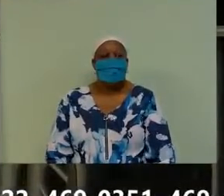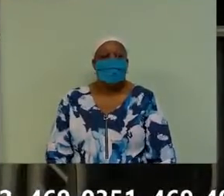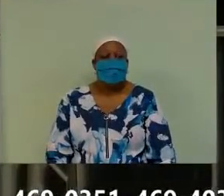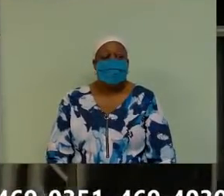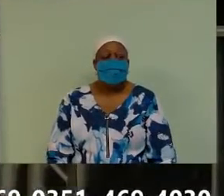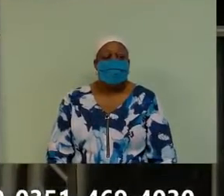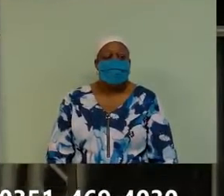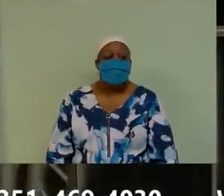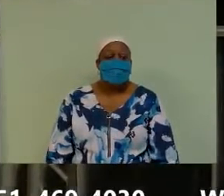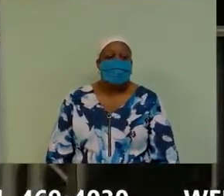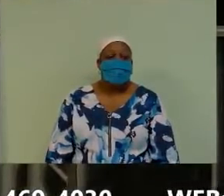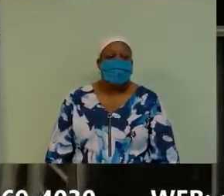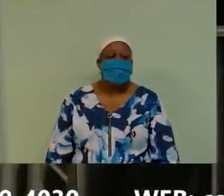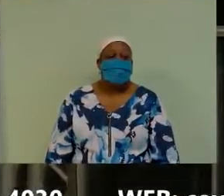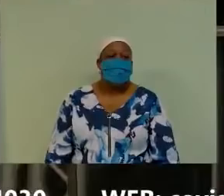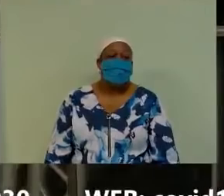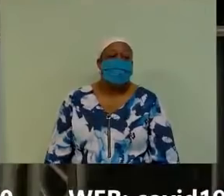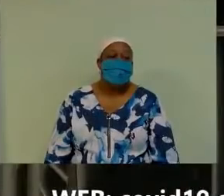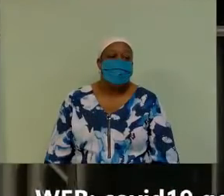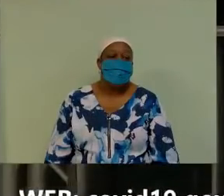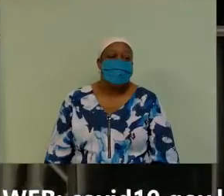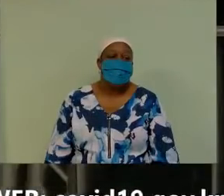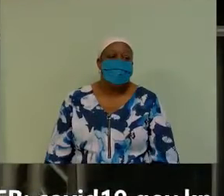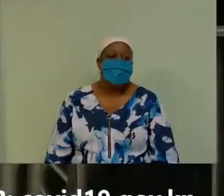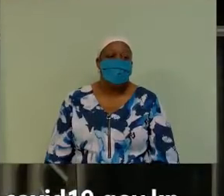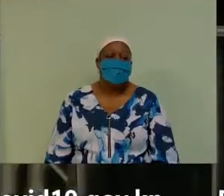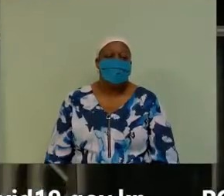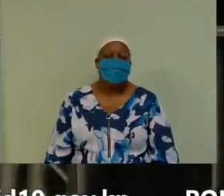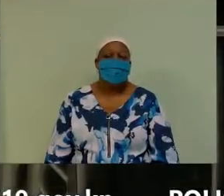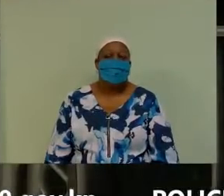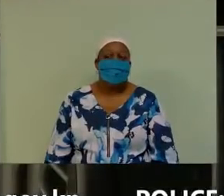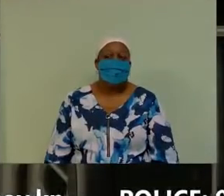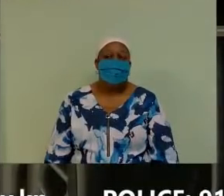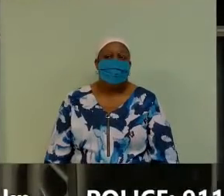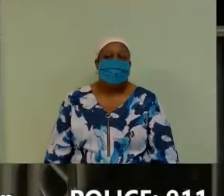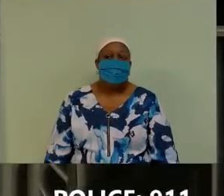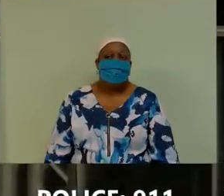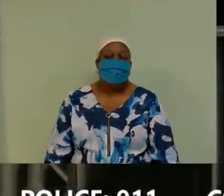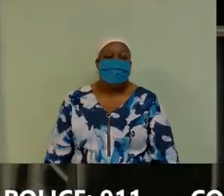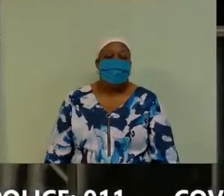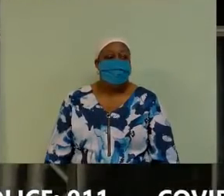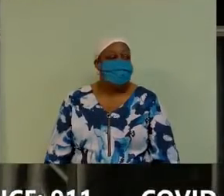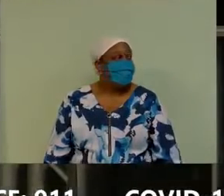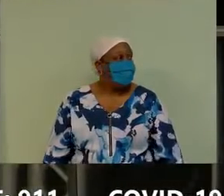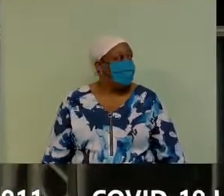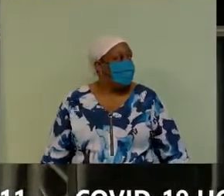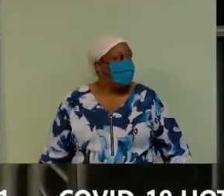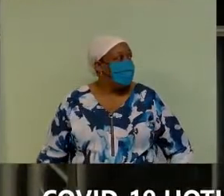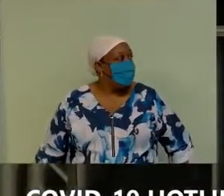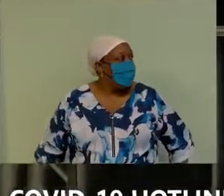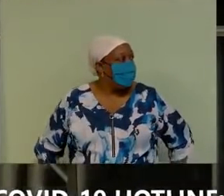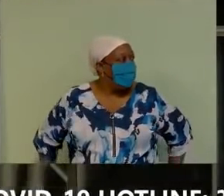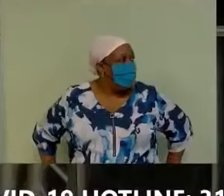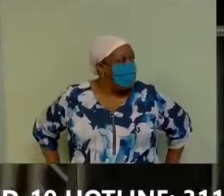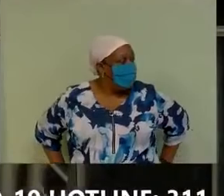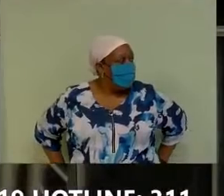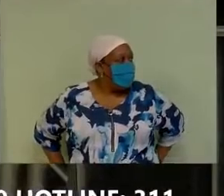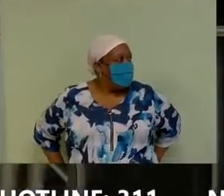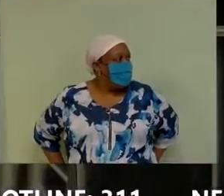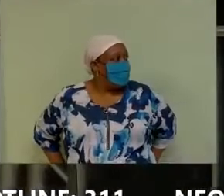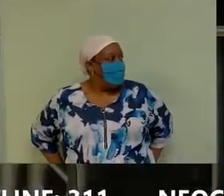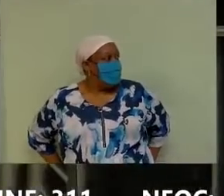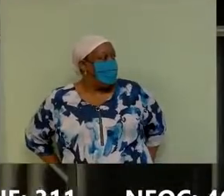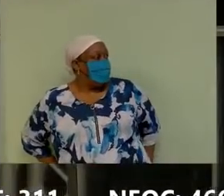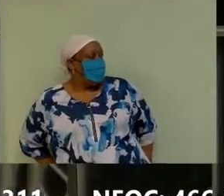This next question is for you also, Dr. Laws. How much hand sanitizer is